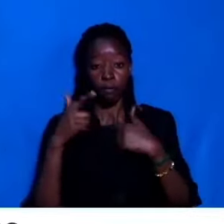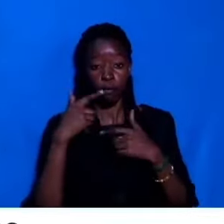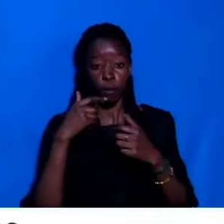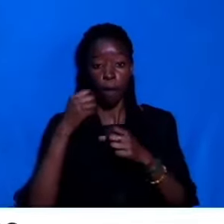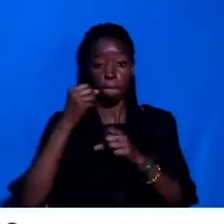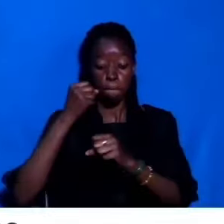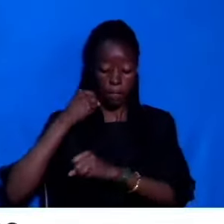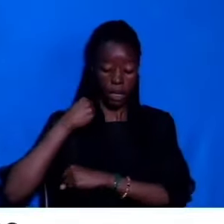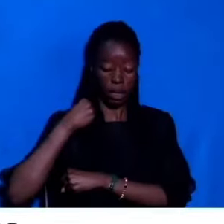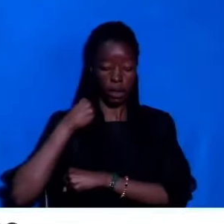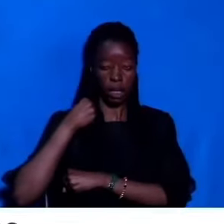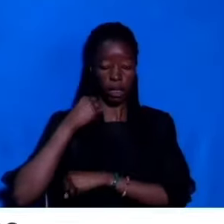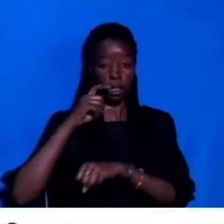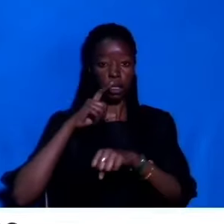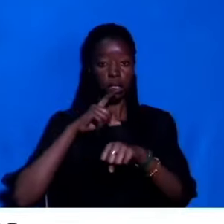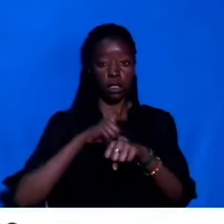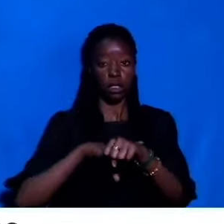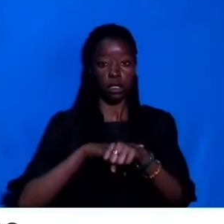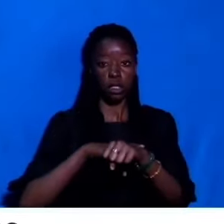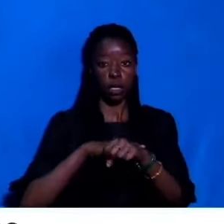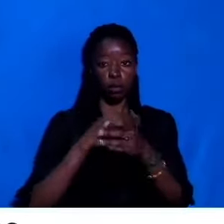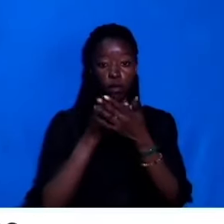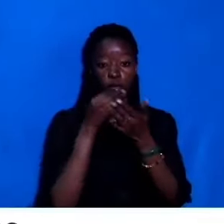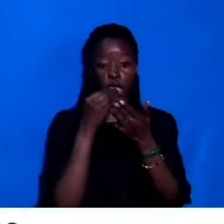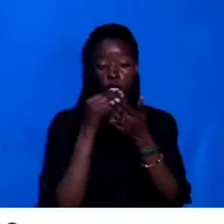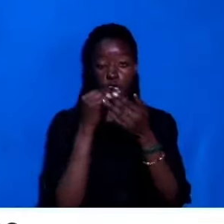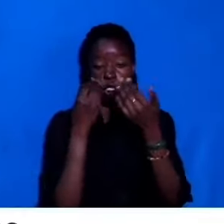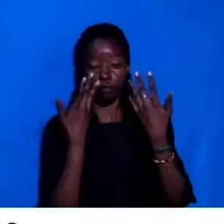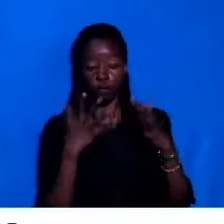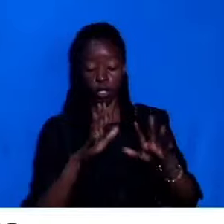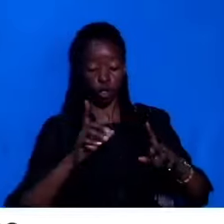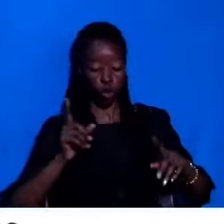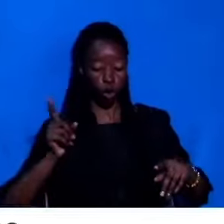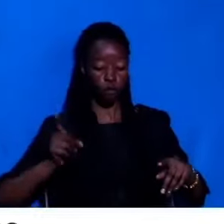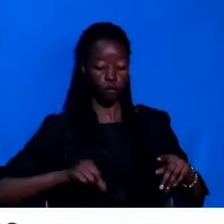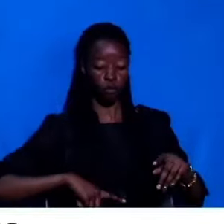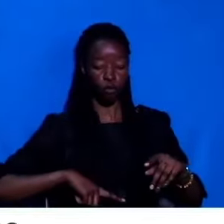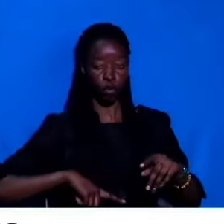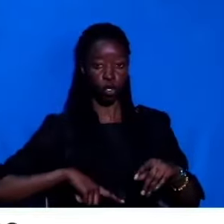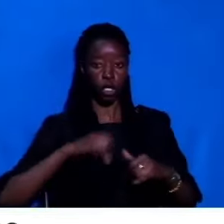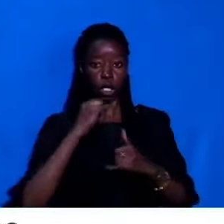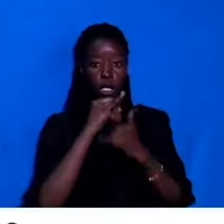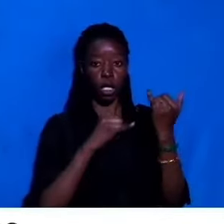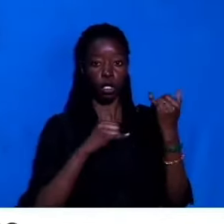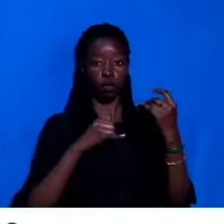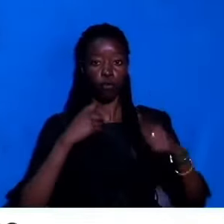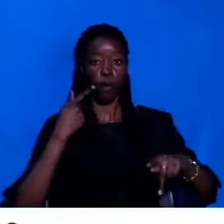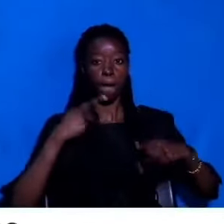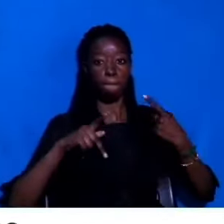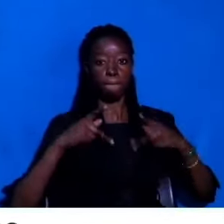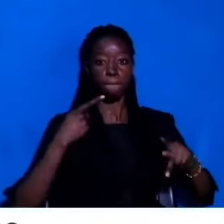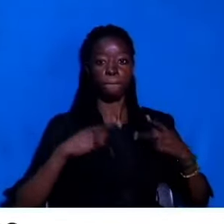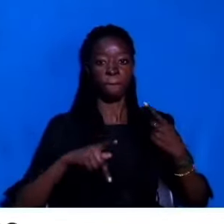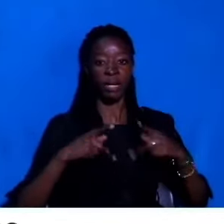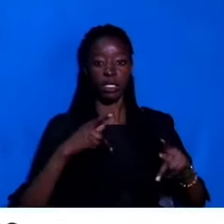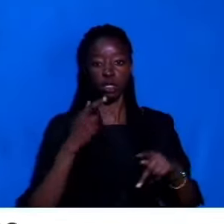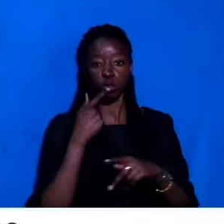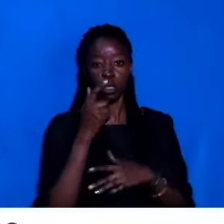military officers, when we have eaten and we are full, towards the end of the party, the senior most will